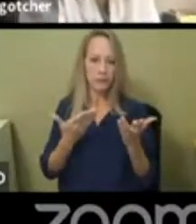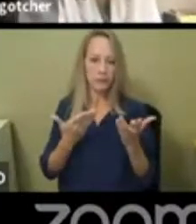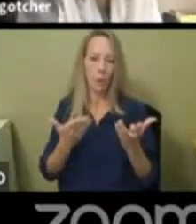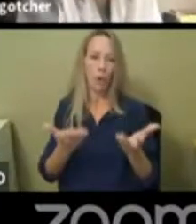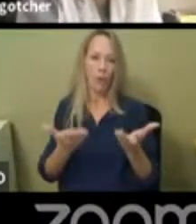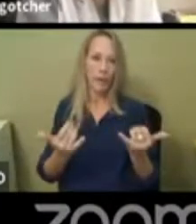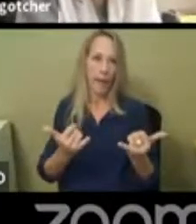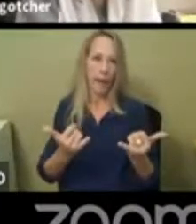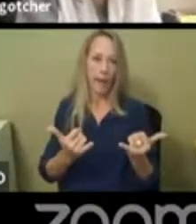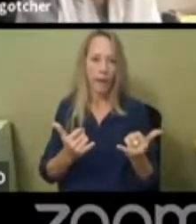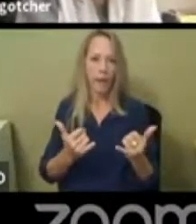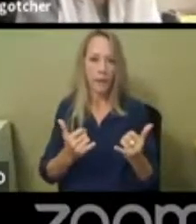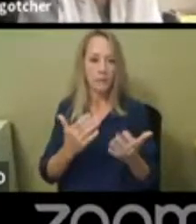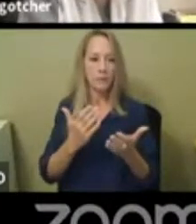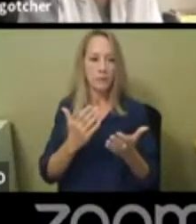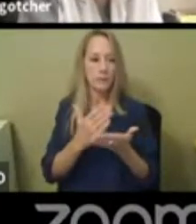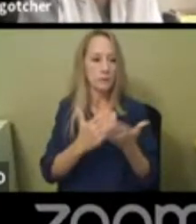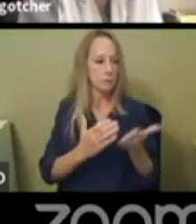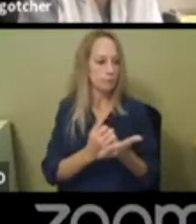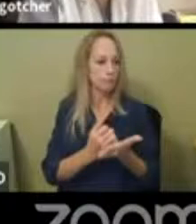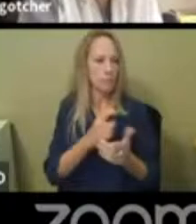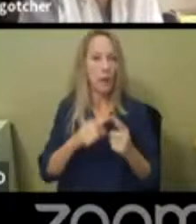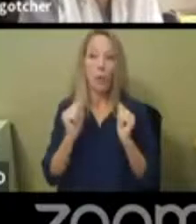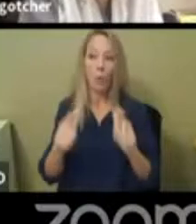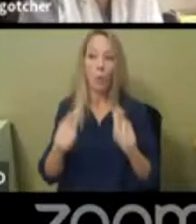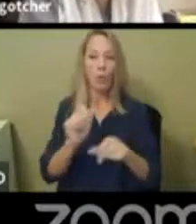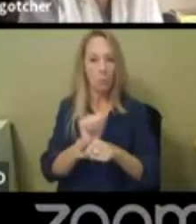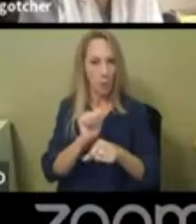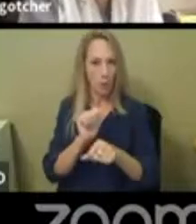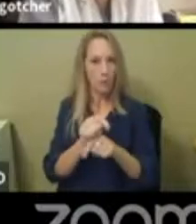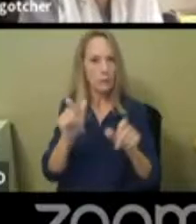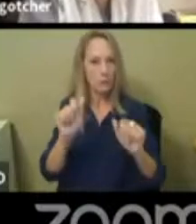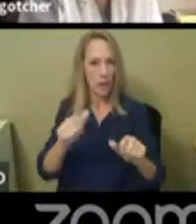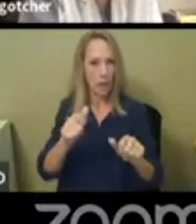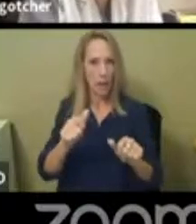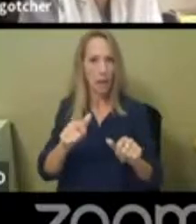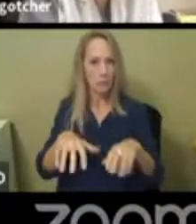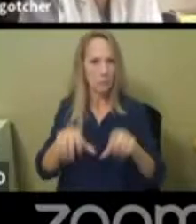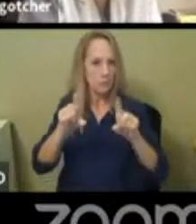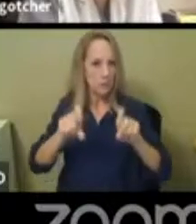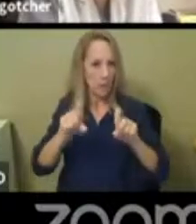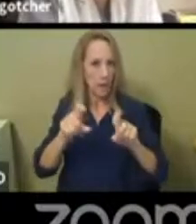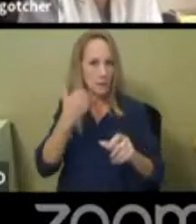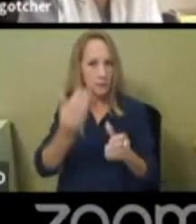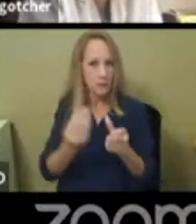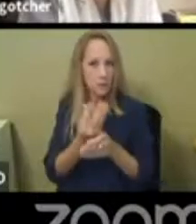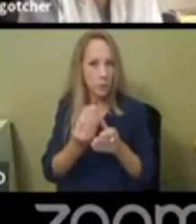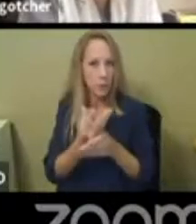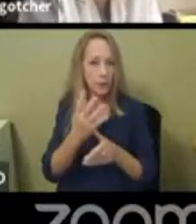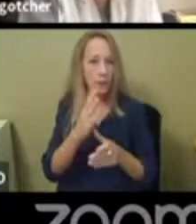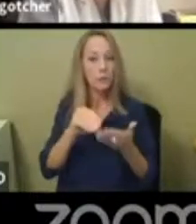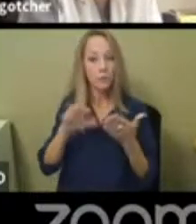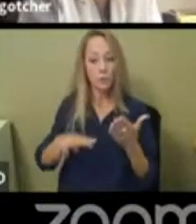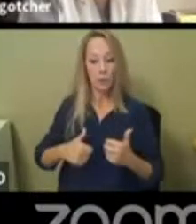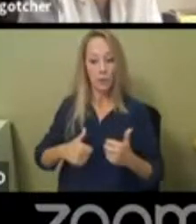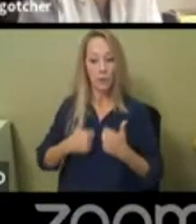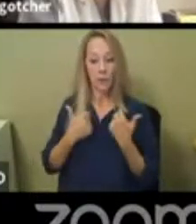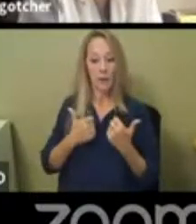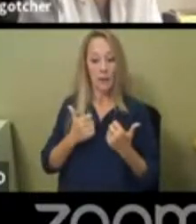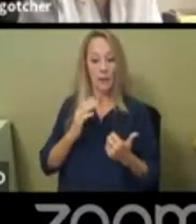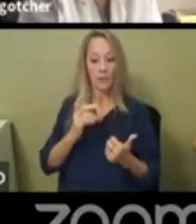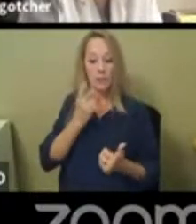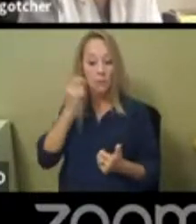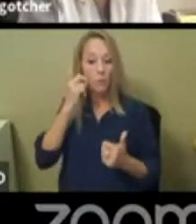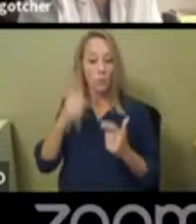but not a lot take advantage of it. Any employee in the spring, and students will be tested, as I said, those living on campus every